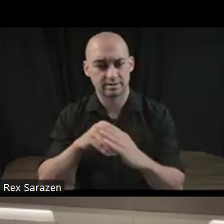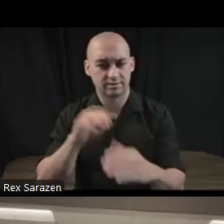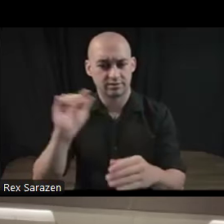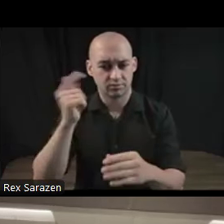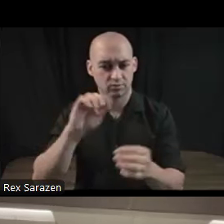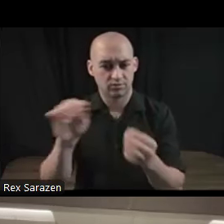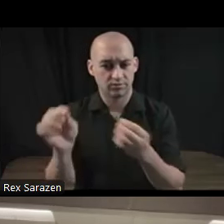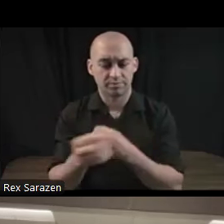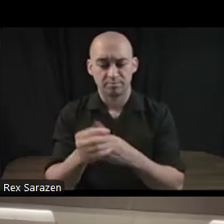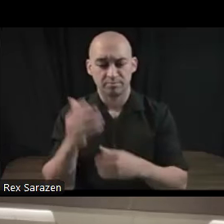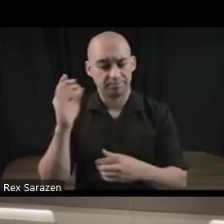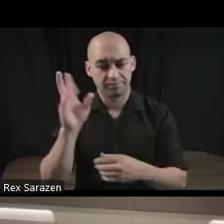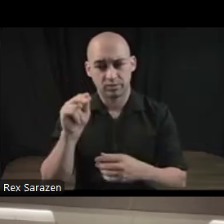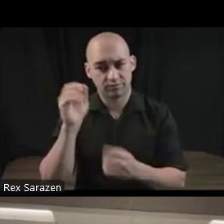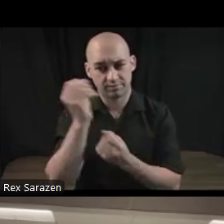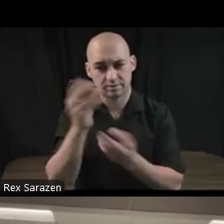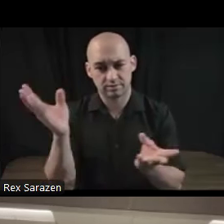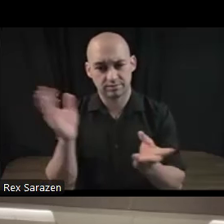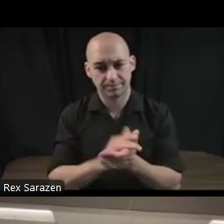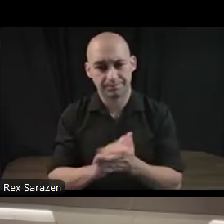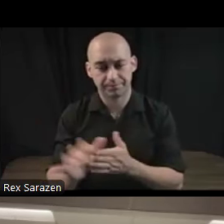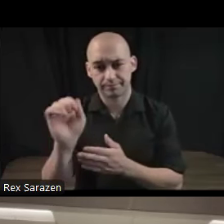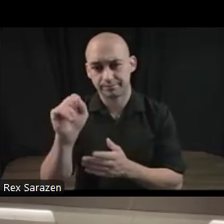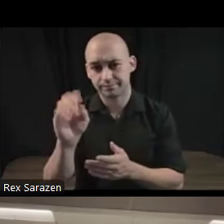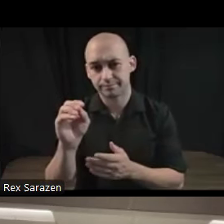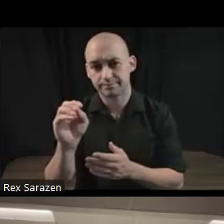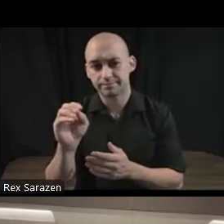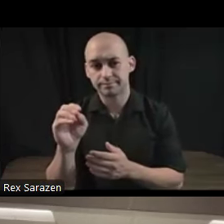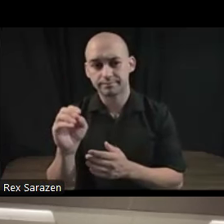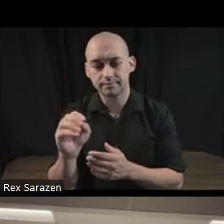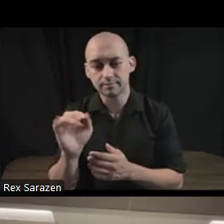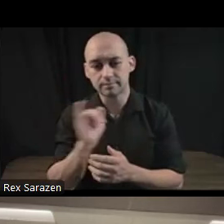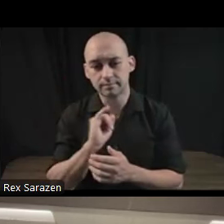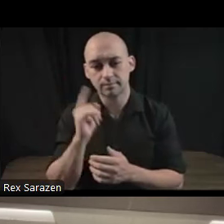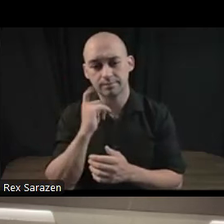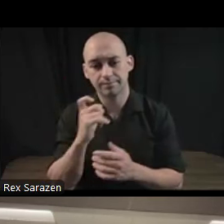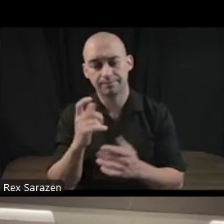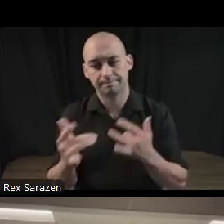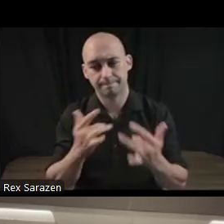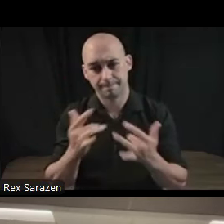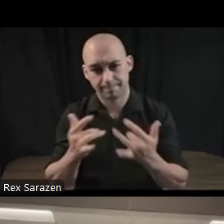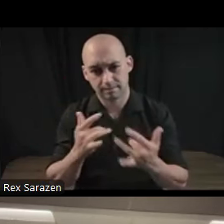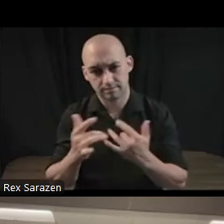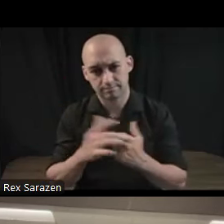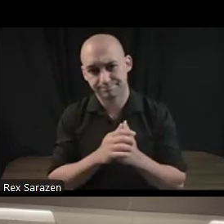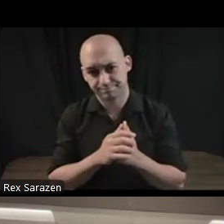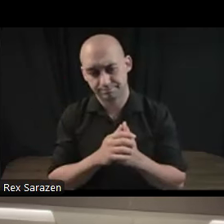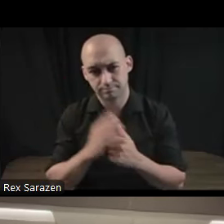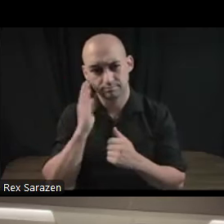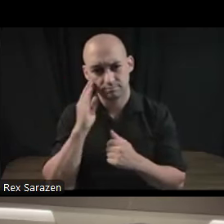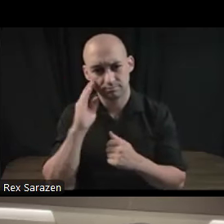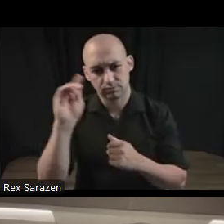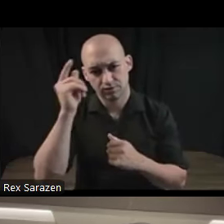No, I don't have any updates on it. So I'm just a little concerned. I know that Governor